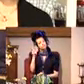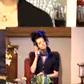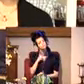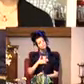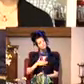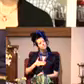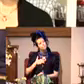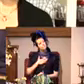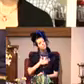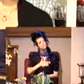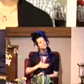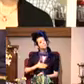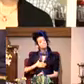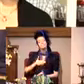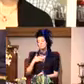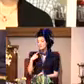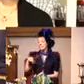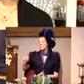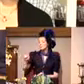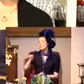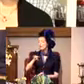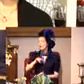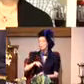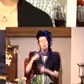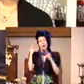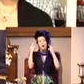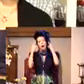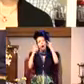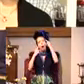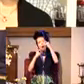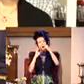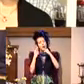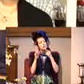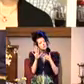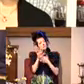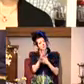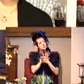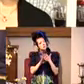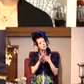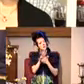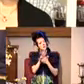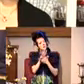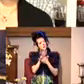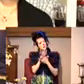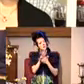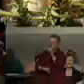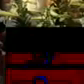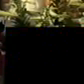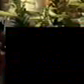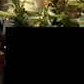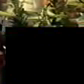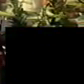heard. They wondered at the mystery of his